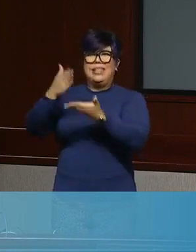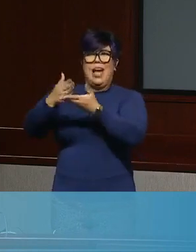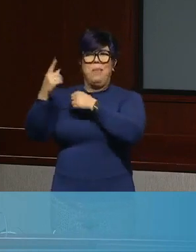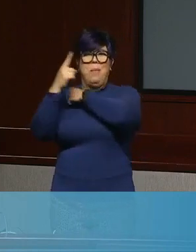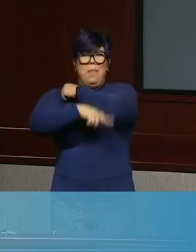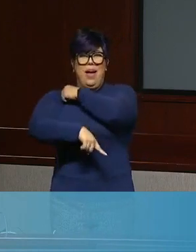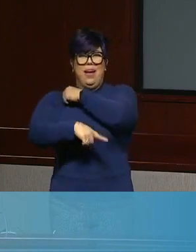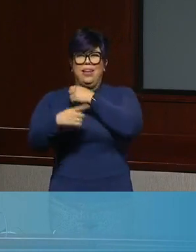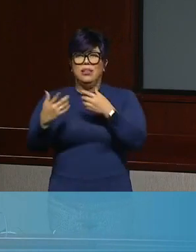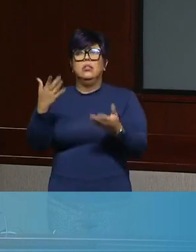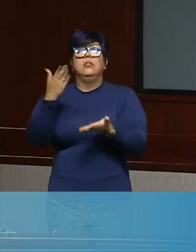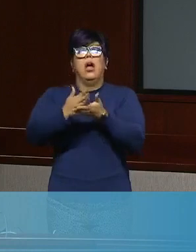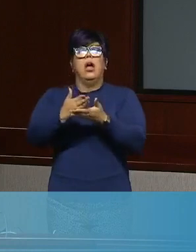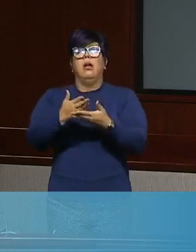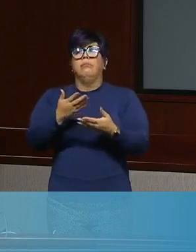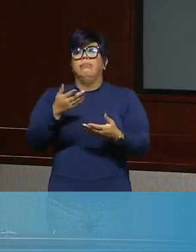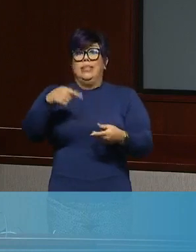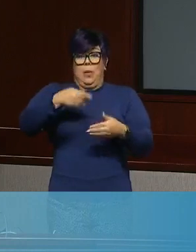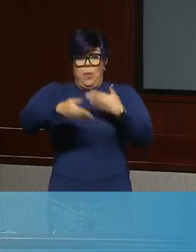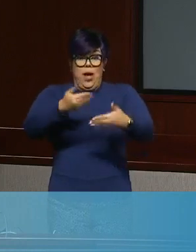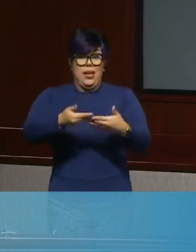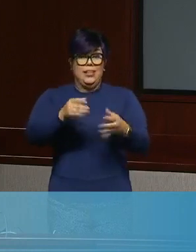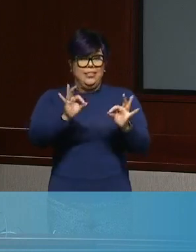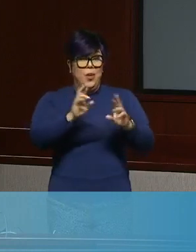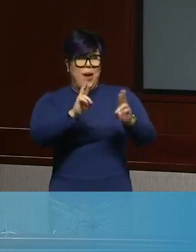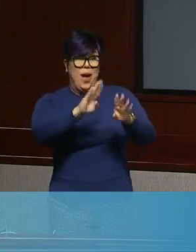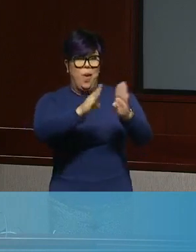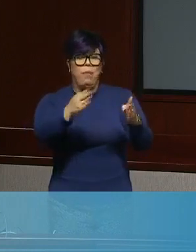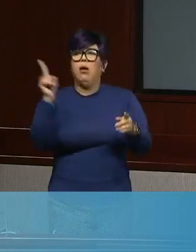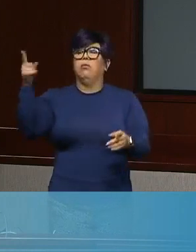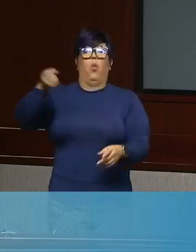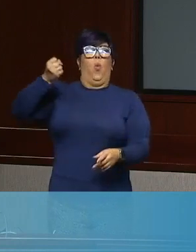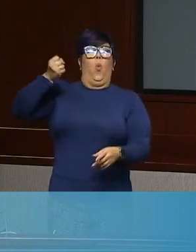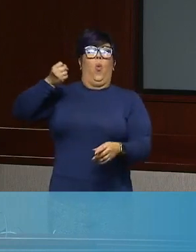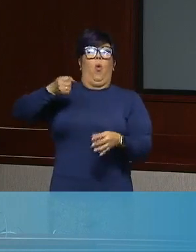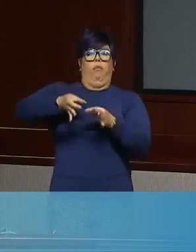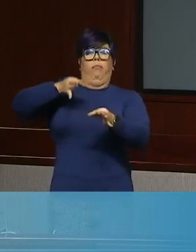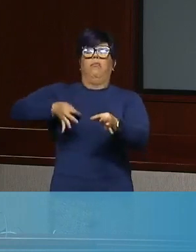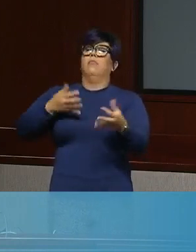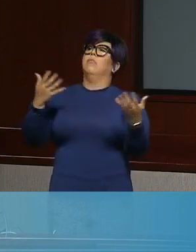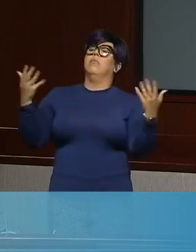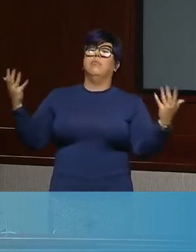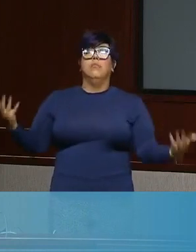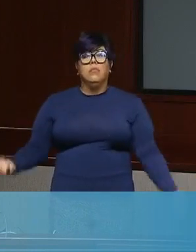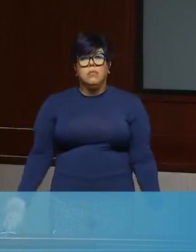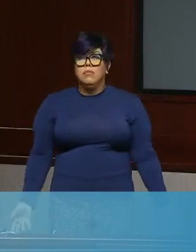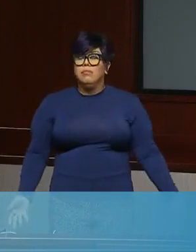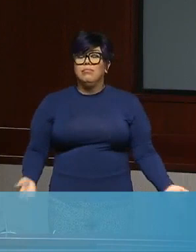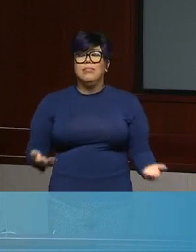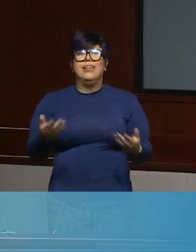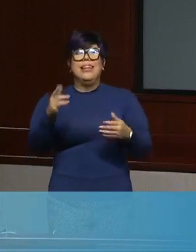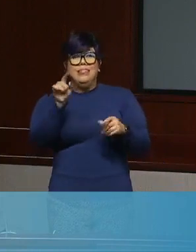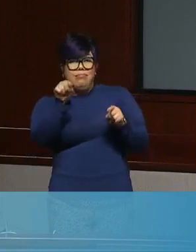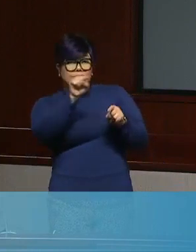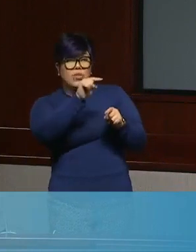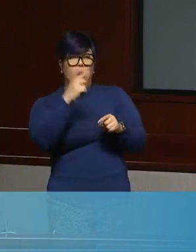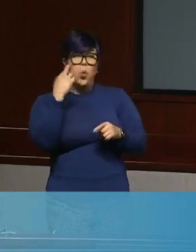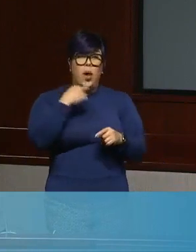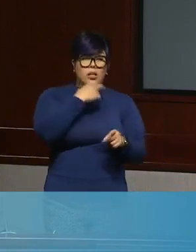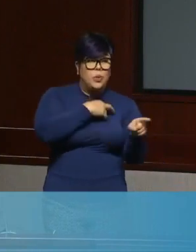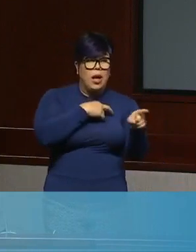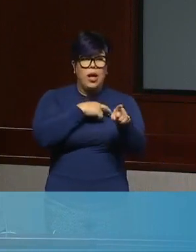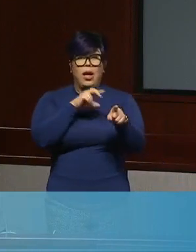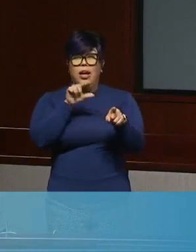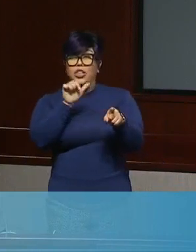down any longer for businesses to reopen, even though places like restaurants or gyms are going to be